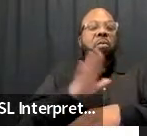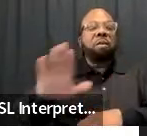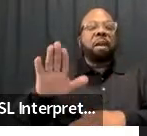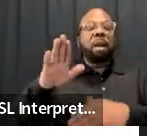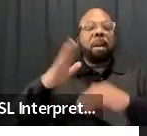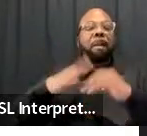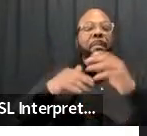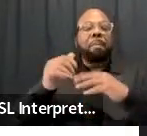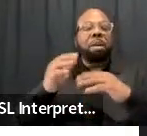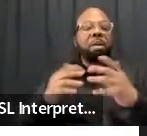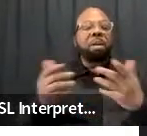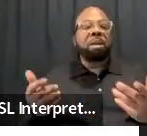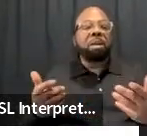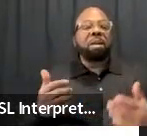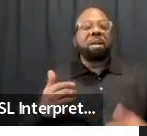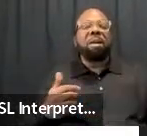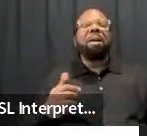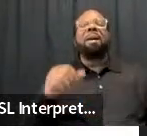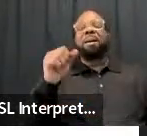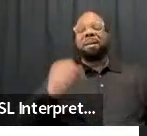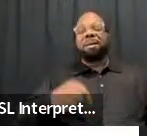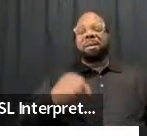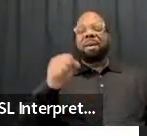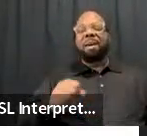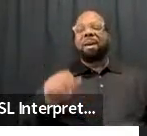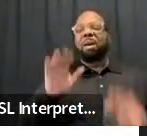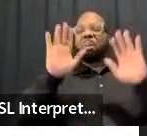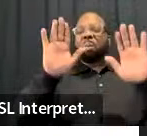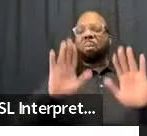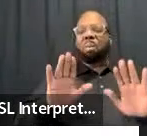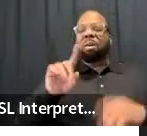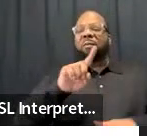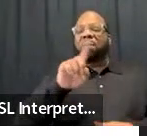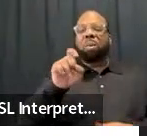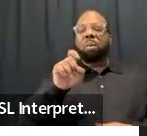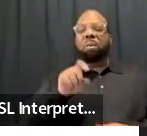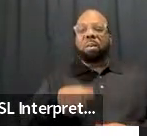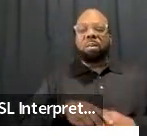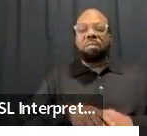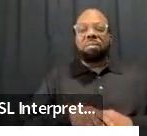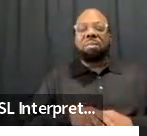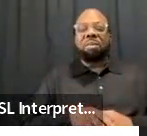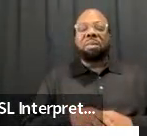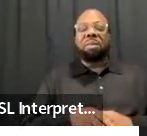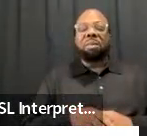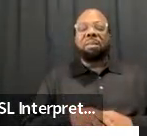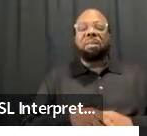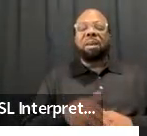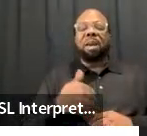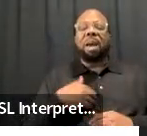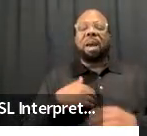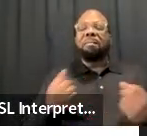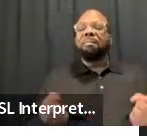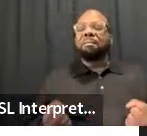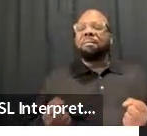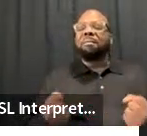Sorry, I couldn't find my unmute button. Yeah, great question. And there are a number